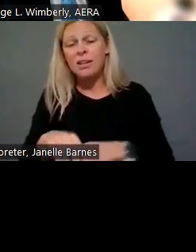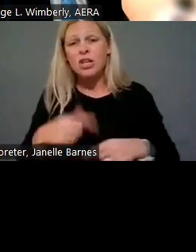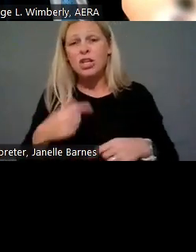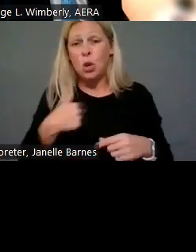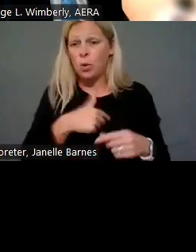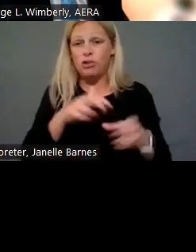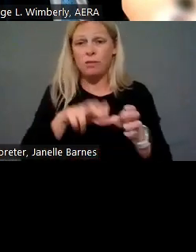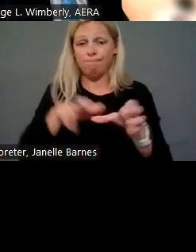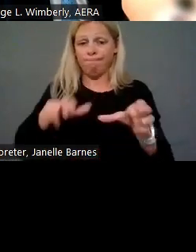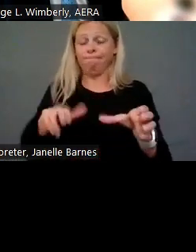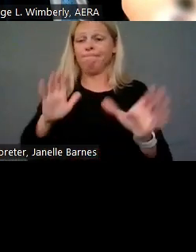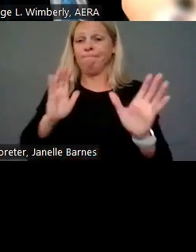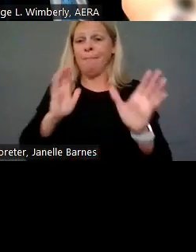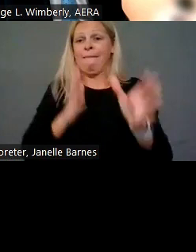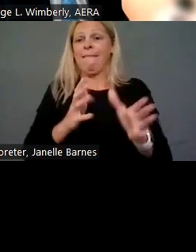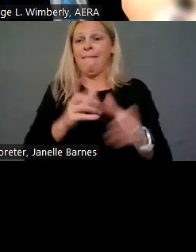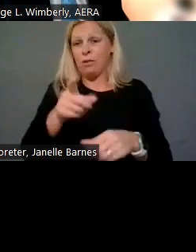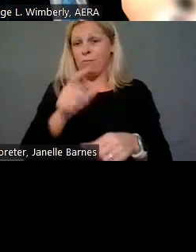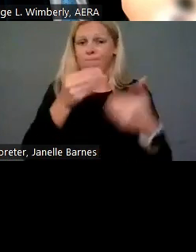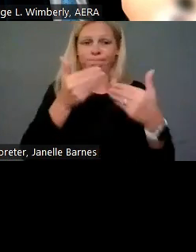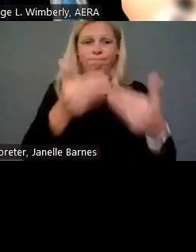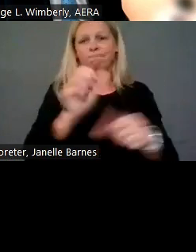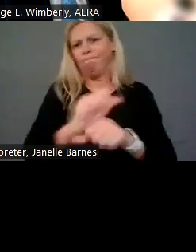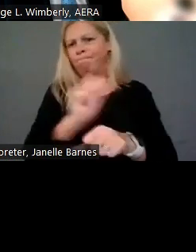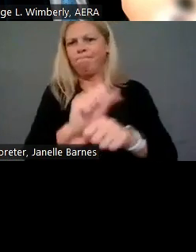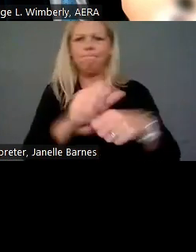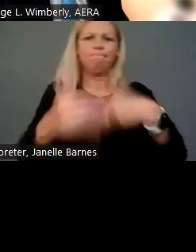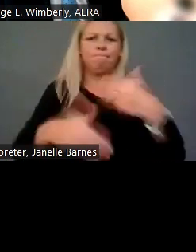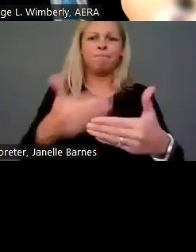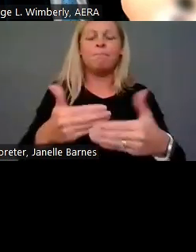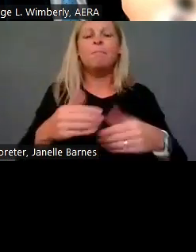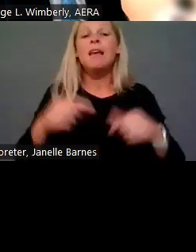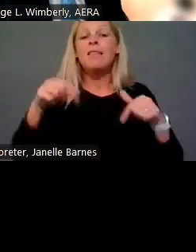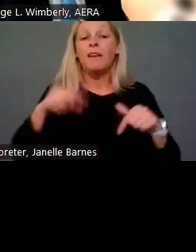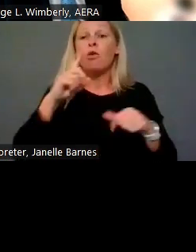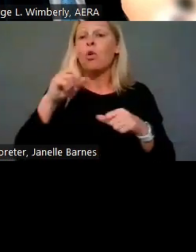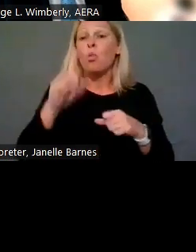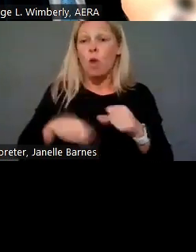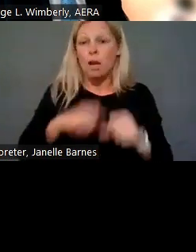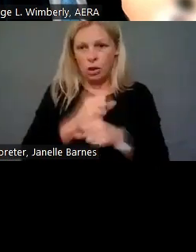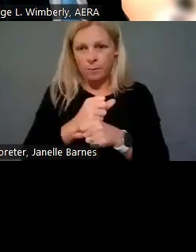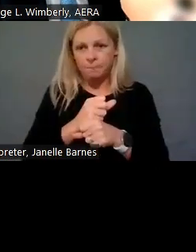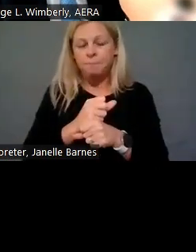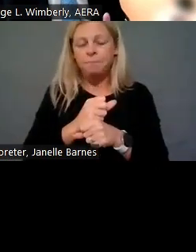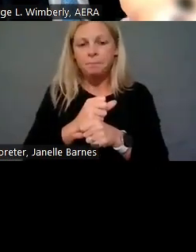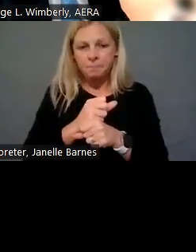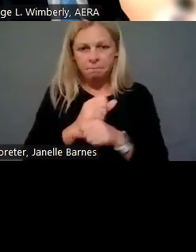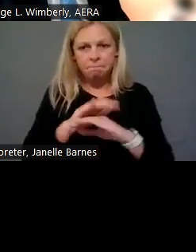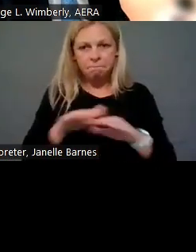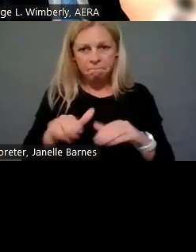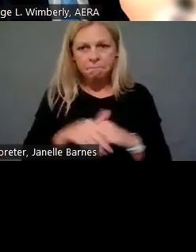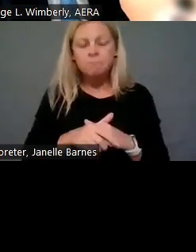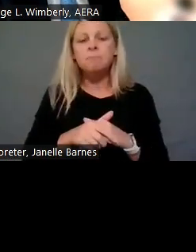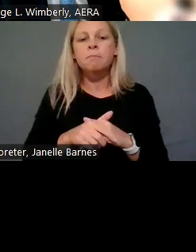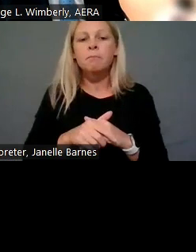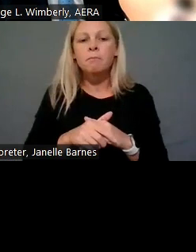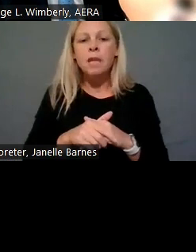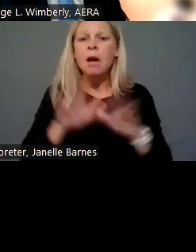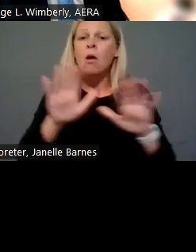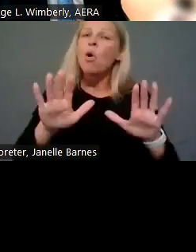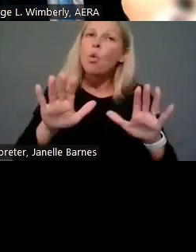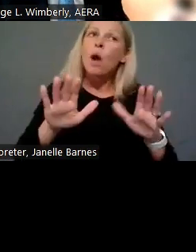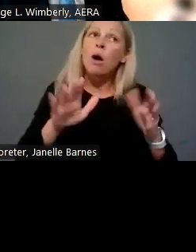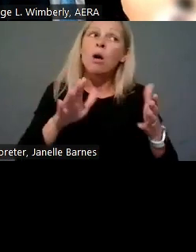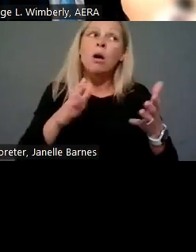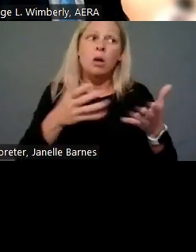way. Again, for this 1 year, it's 1 year non-renewable. But at the same time, though,